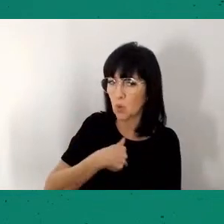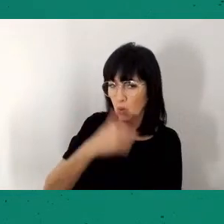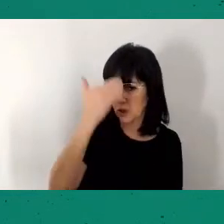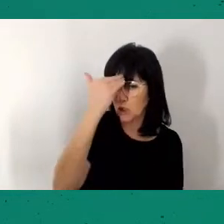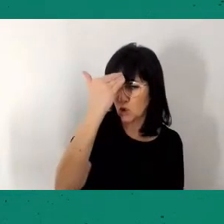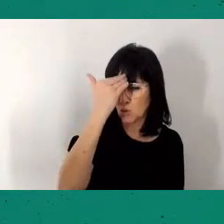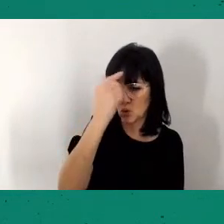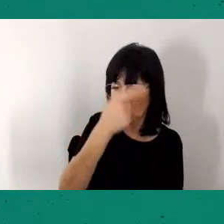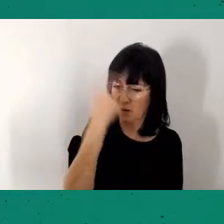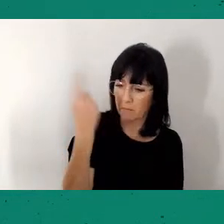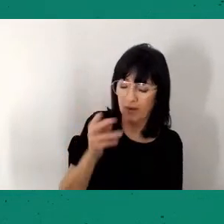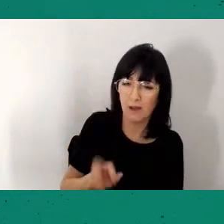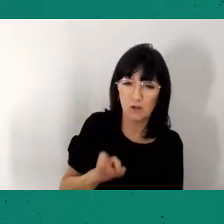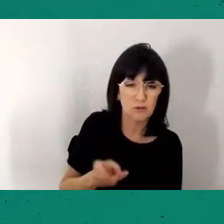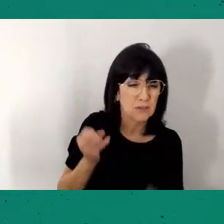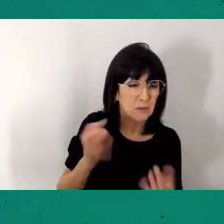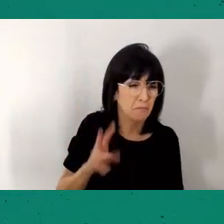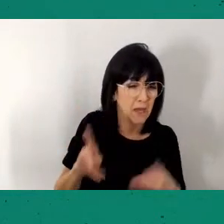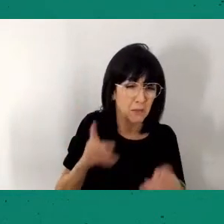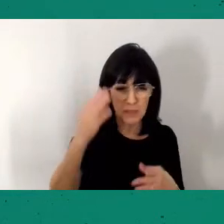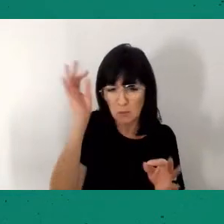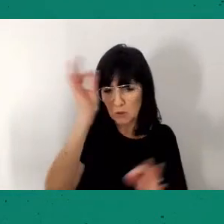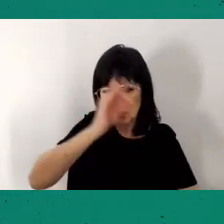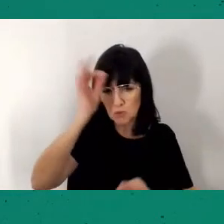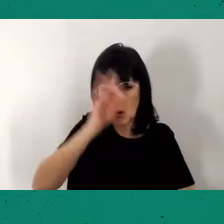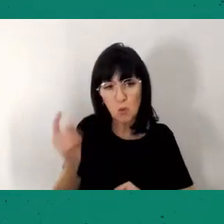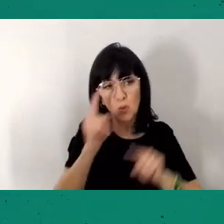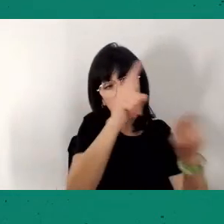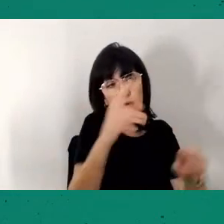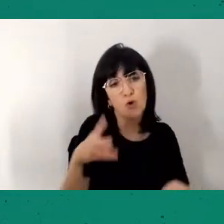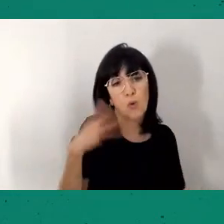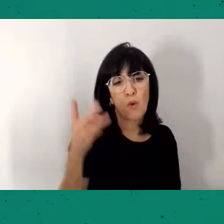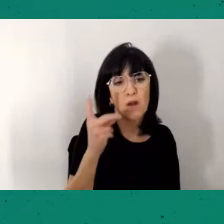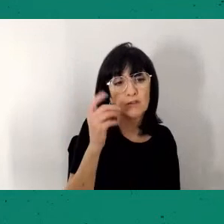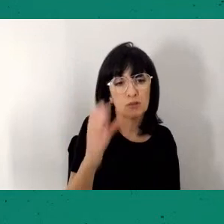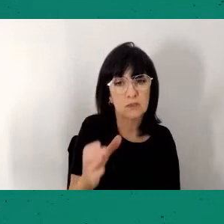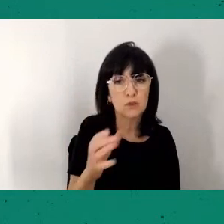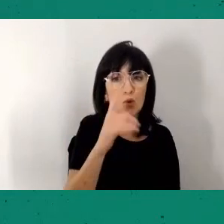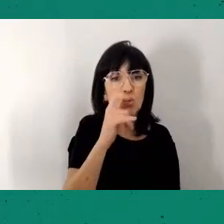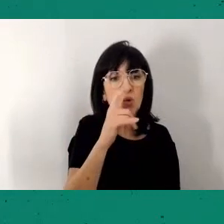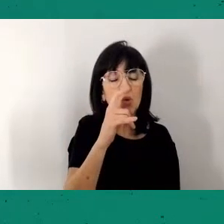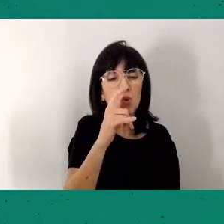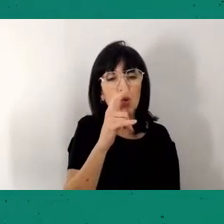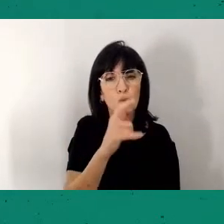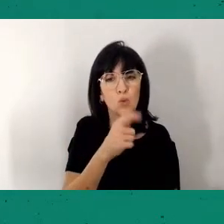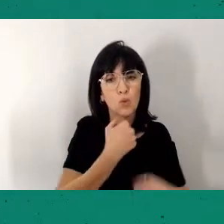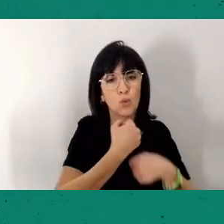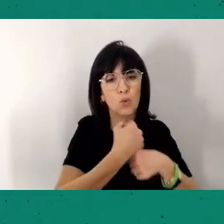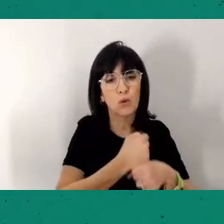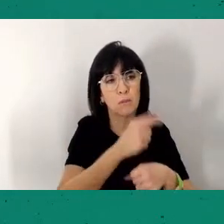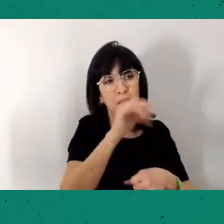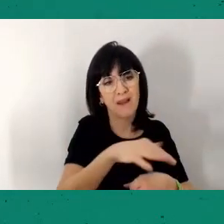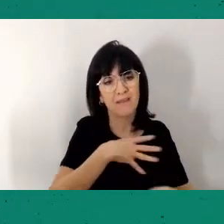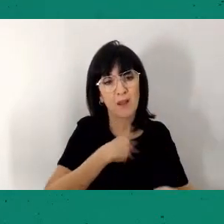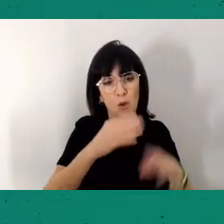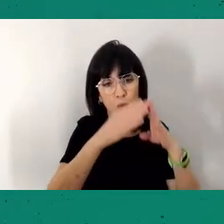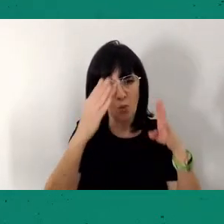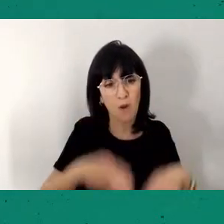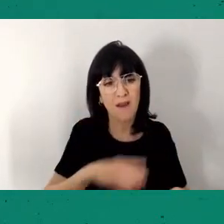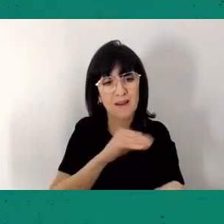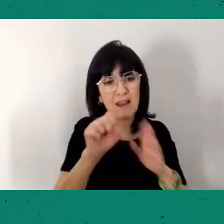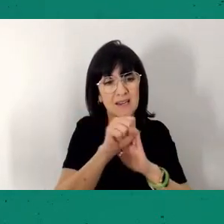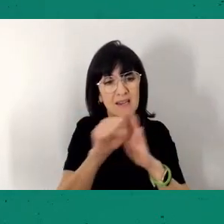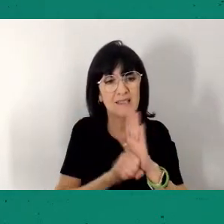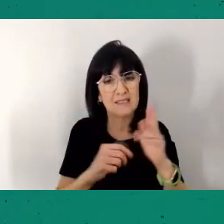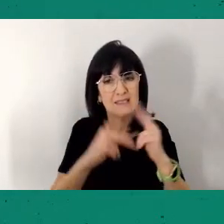you go to Washington, D.C., that the Blacks who actually made the state building and the White House in Washington actually put